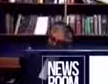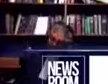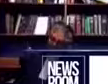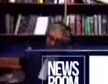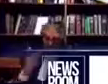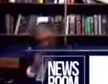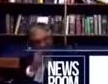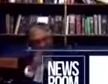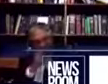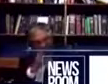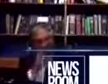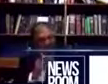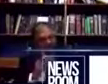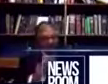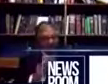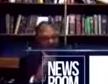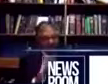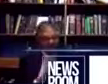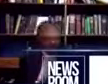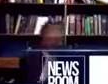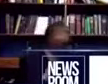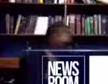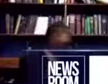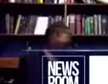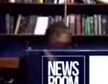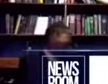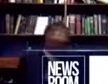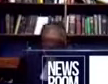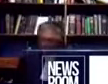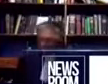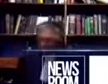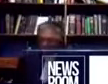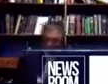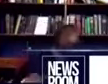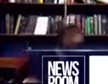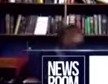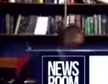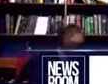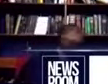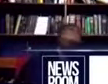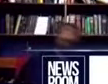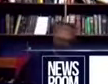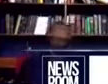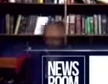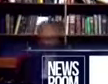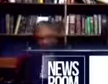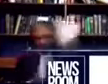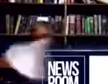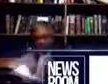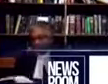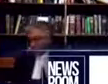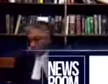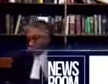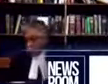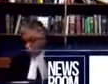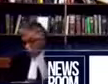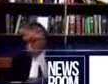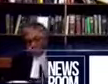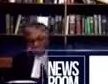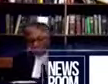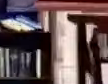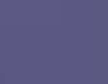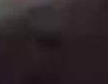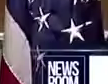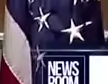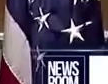In the headlines, the Caribbean Court of Justice will rule next Wednesday in the case to quash the Court of Appeal decision on its jurisdiction to hear the